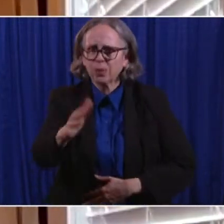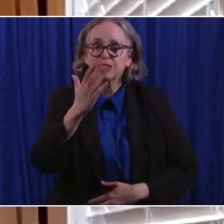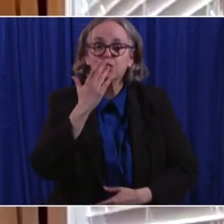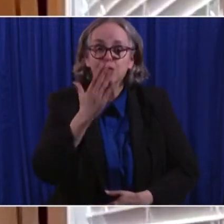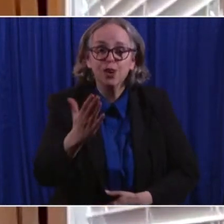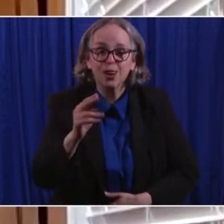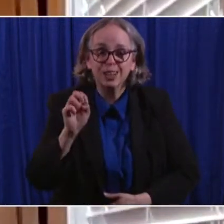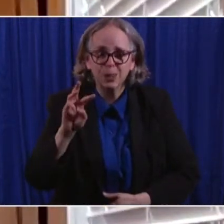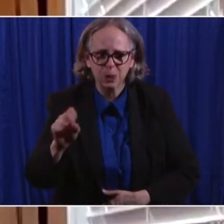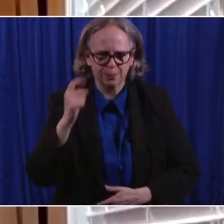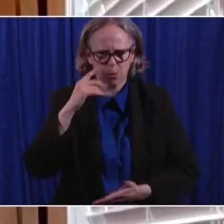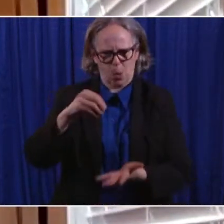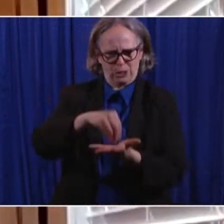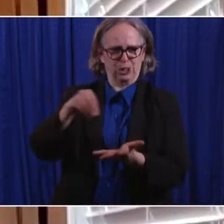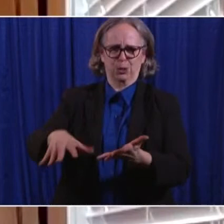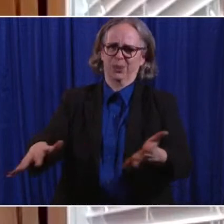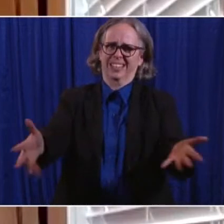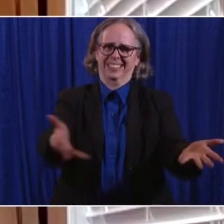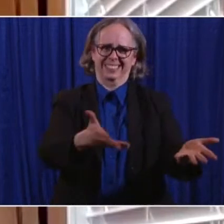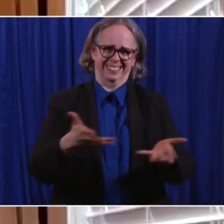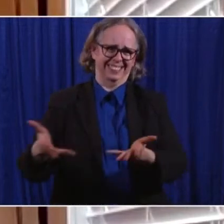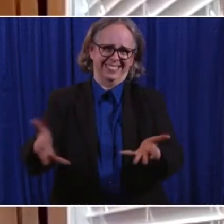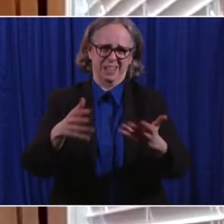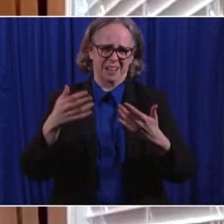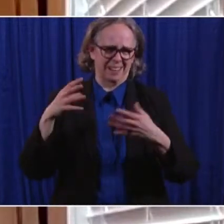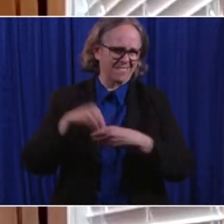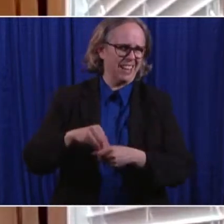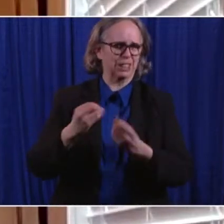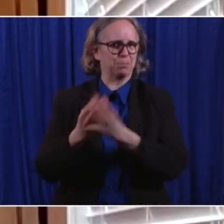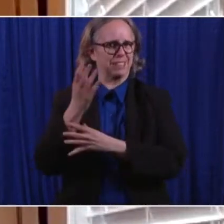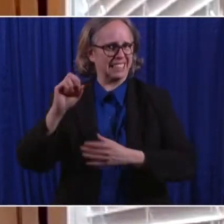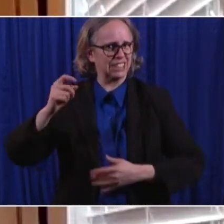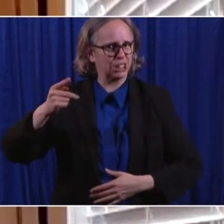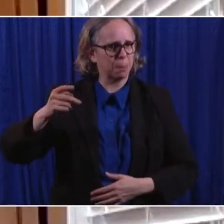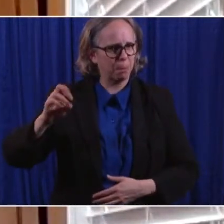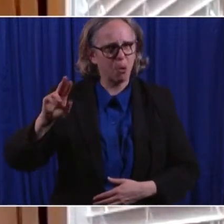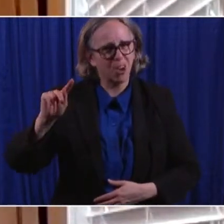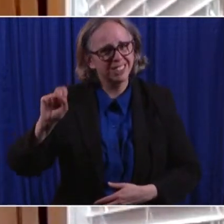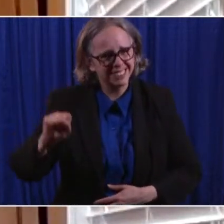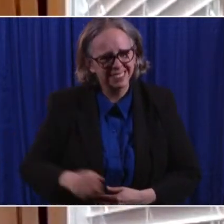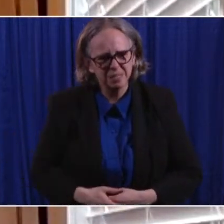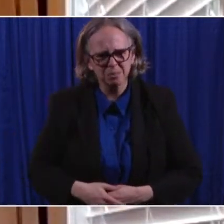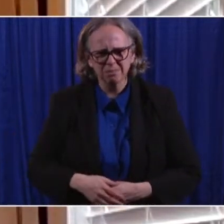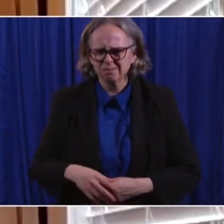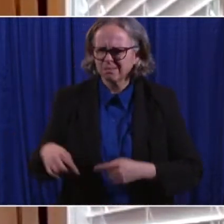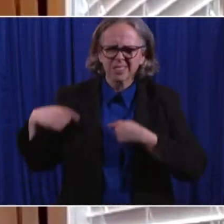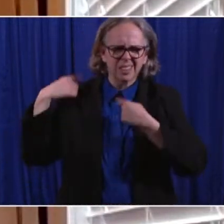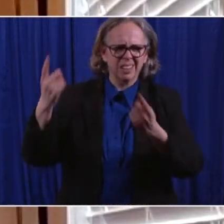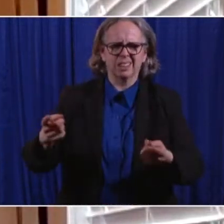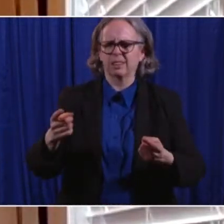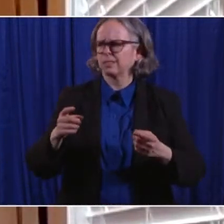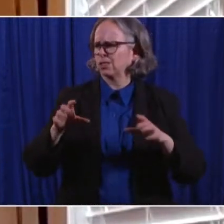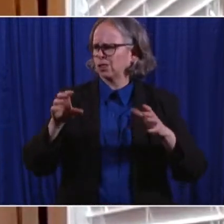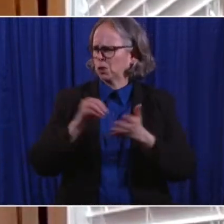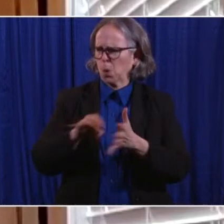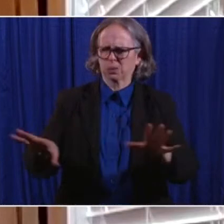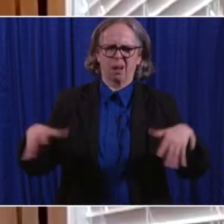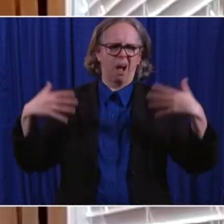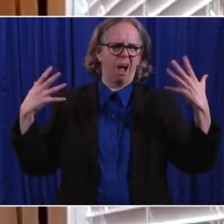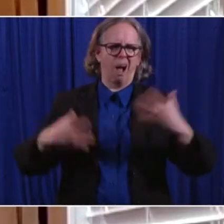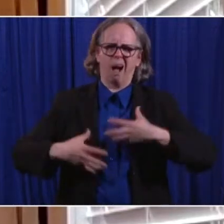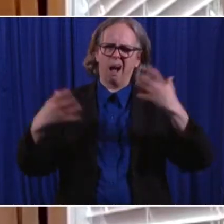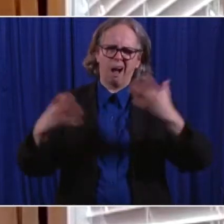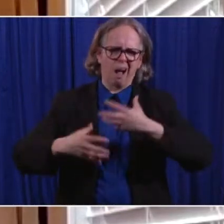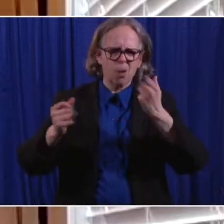athletes. But there's steps we can take because our students are doing such a good job with masking,